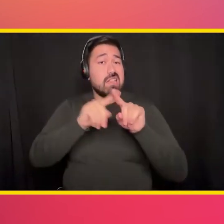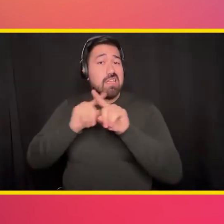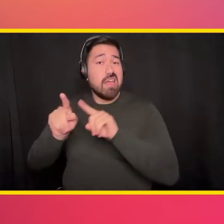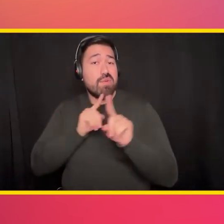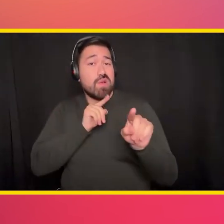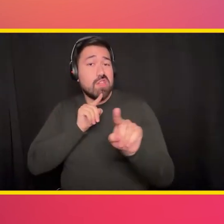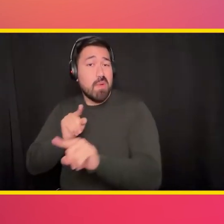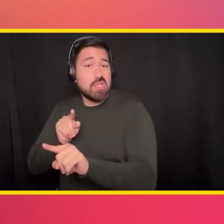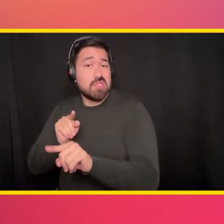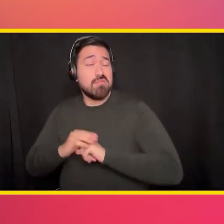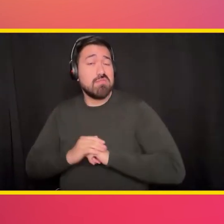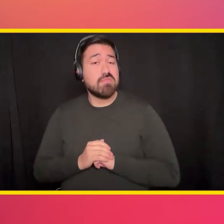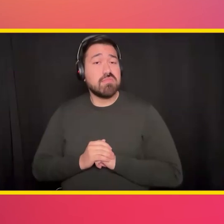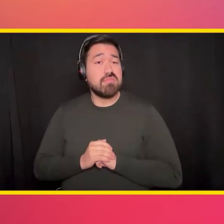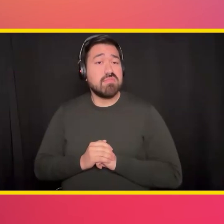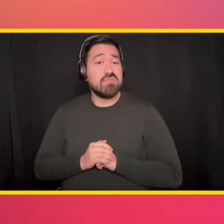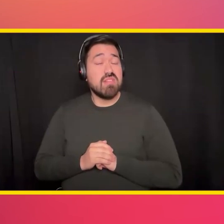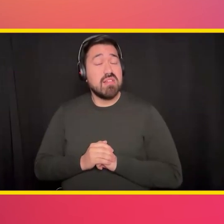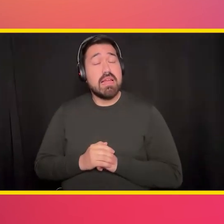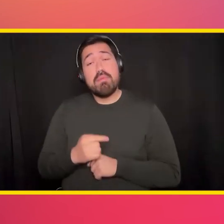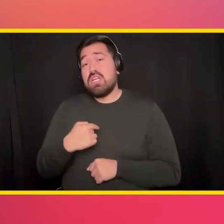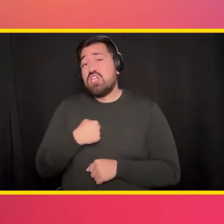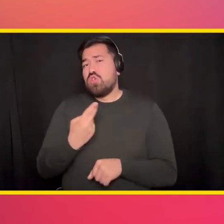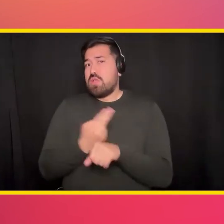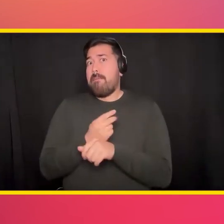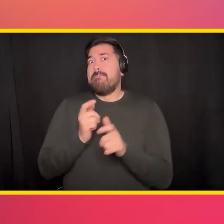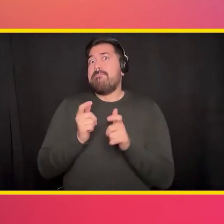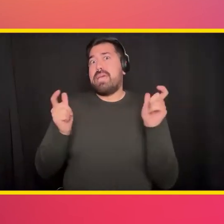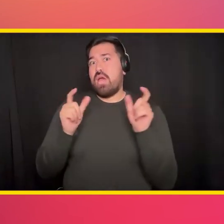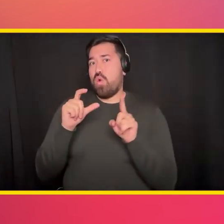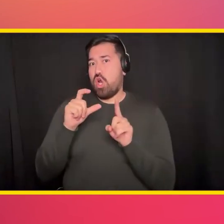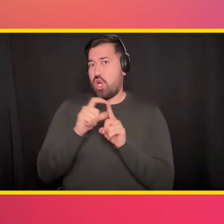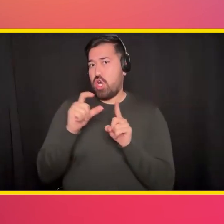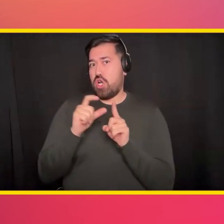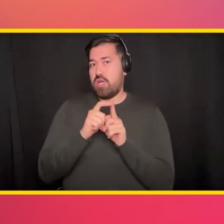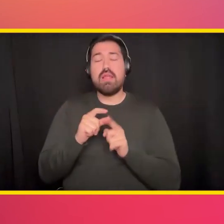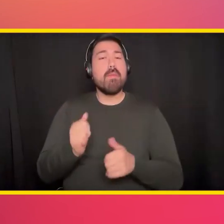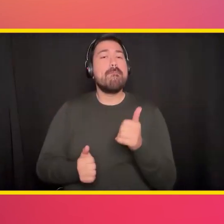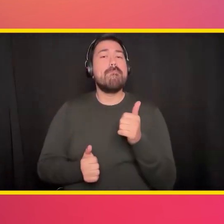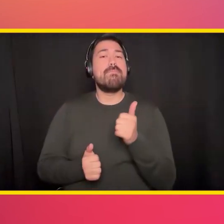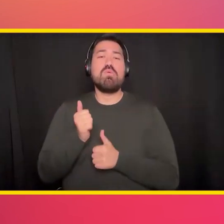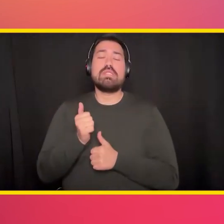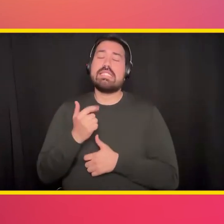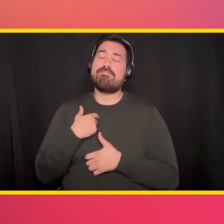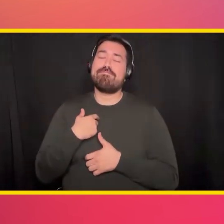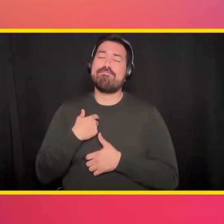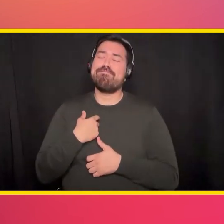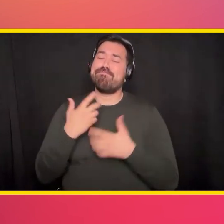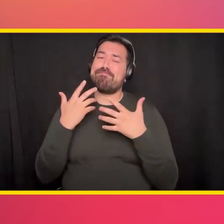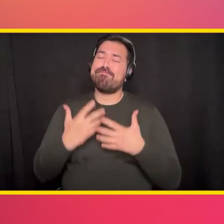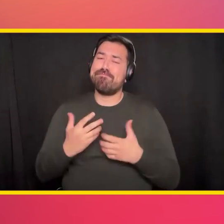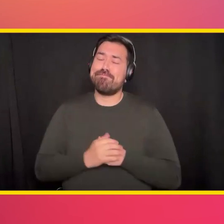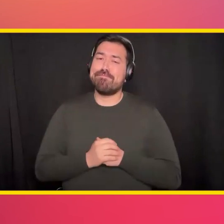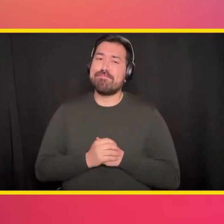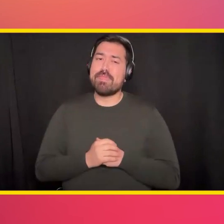now, I would say, and I'm going to use a big word here, the ones I am most disappointed in are